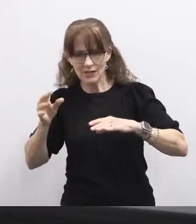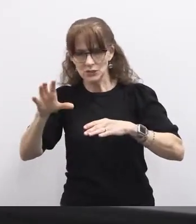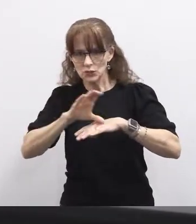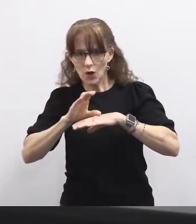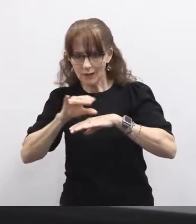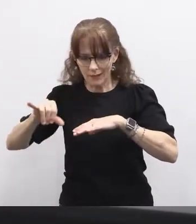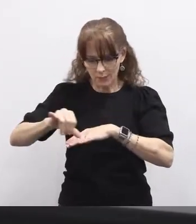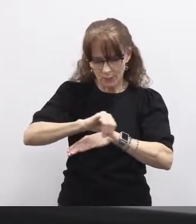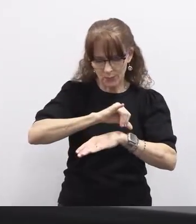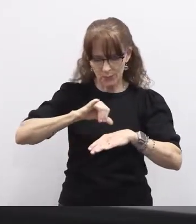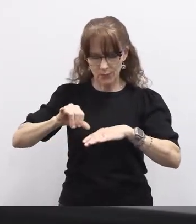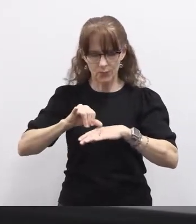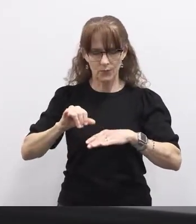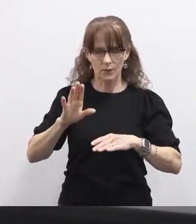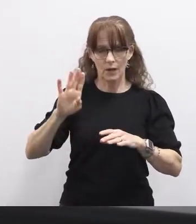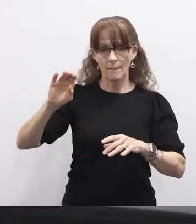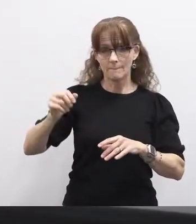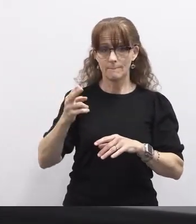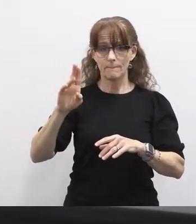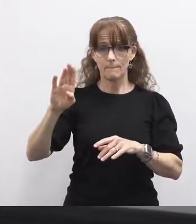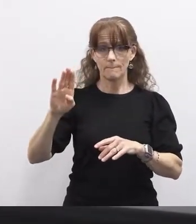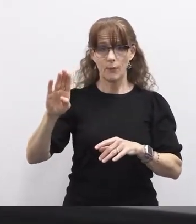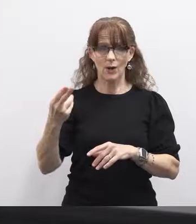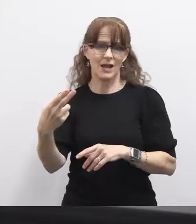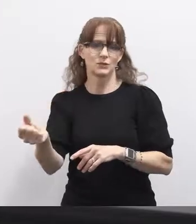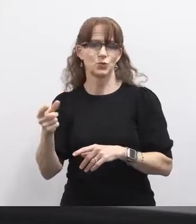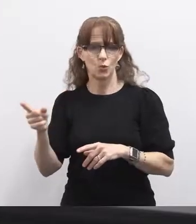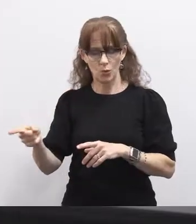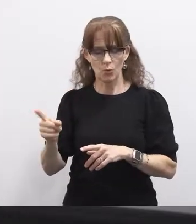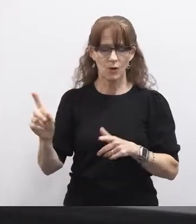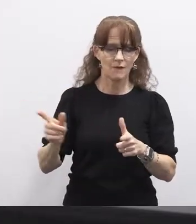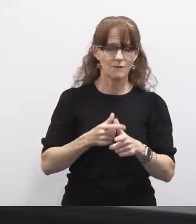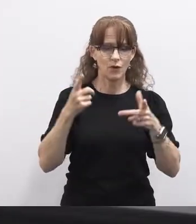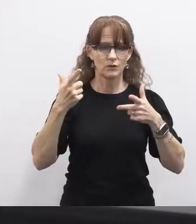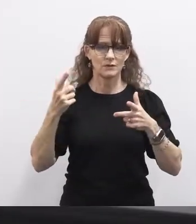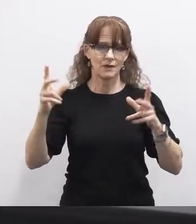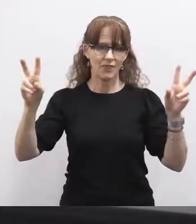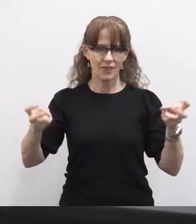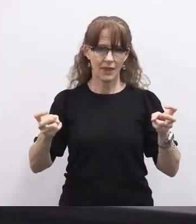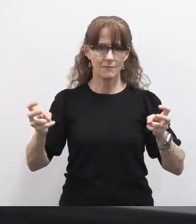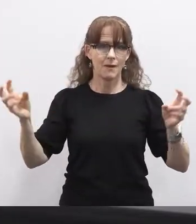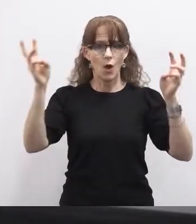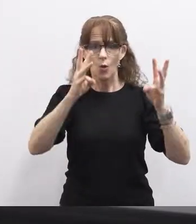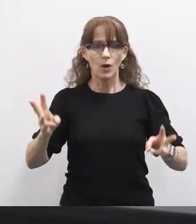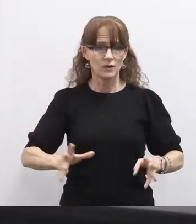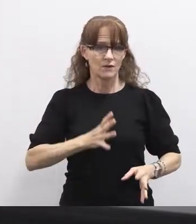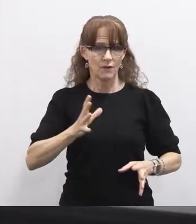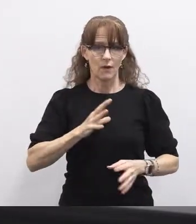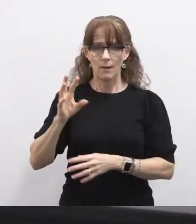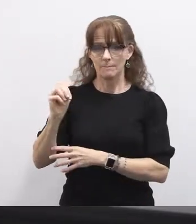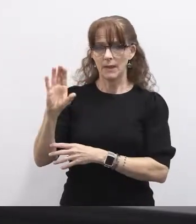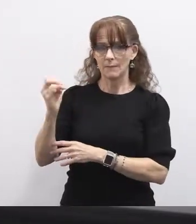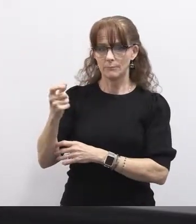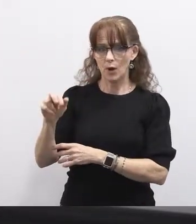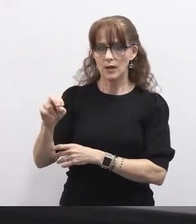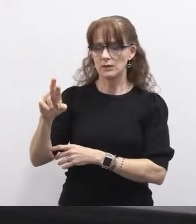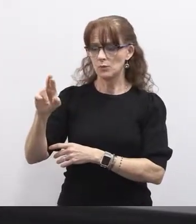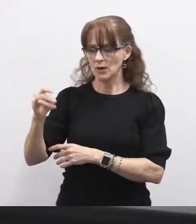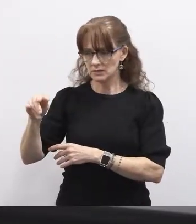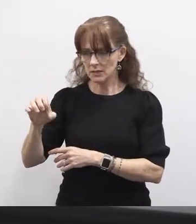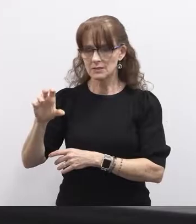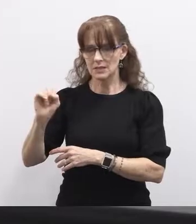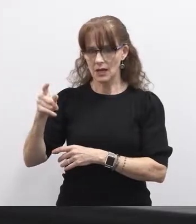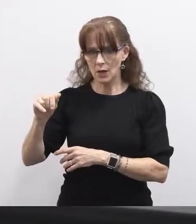also participated in LBUSD's first theme school winter formal. McBride, Renaissance, Sotto,